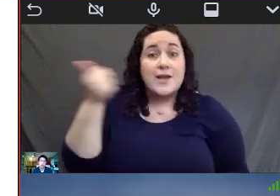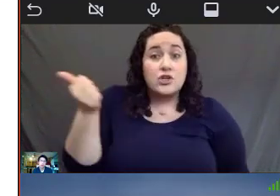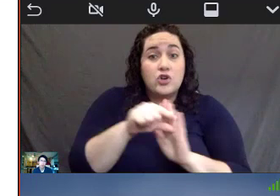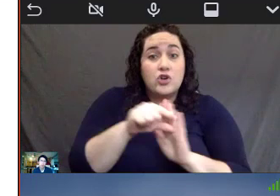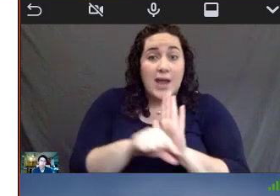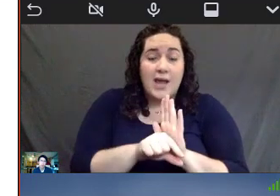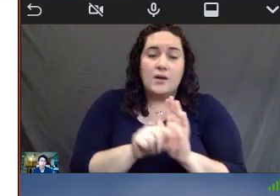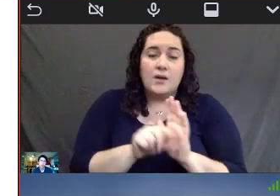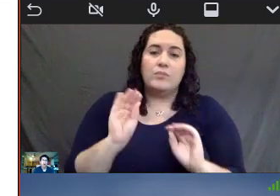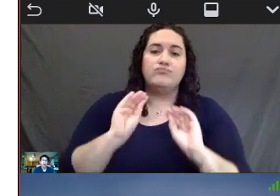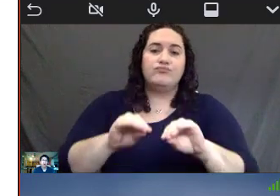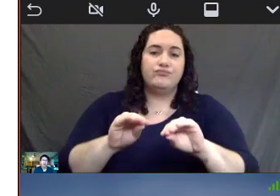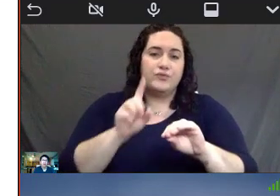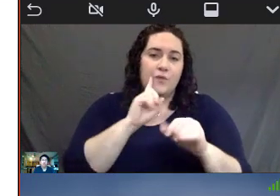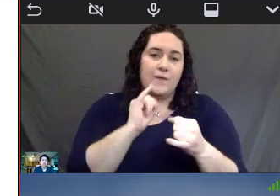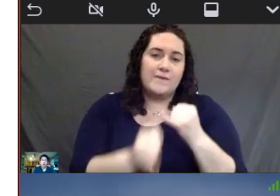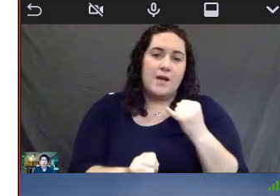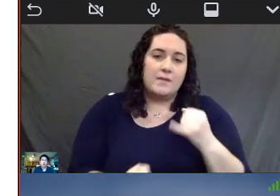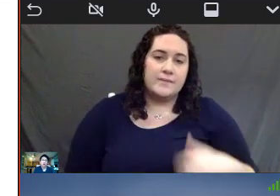to do.